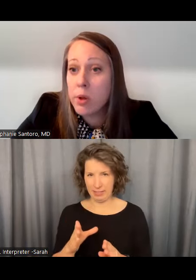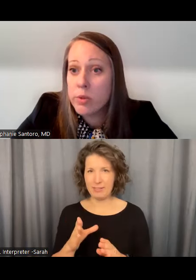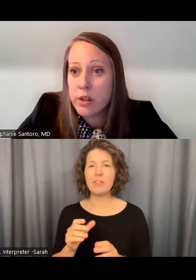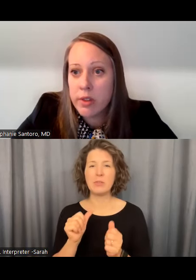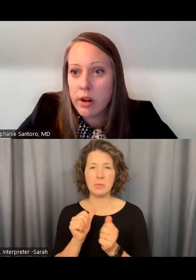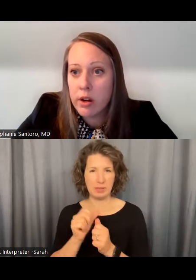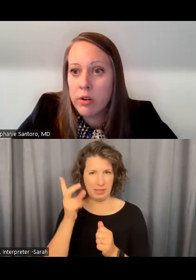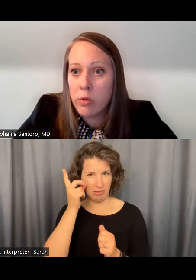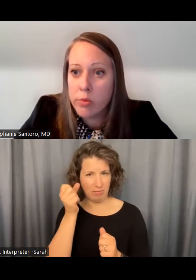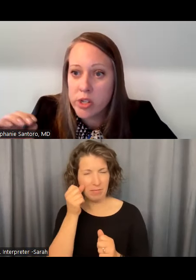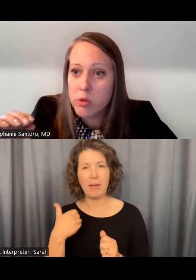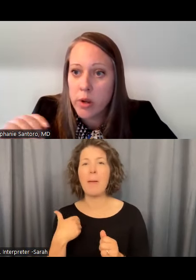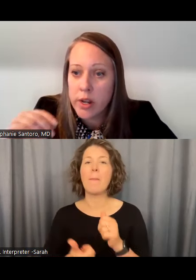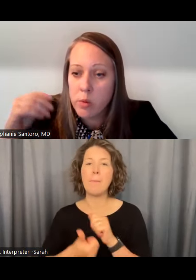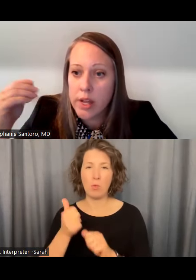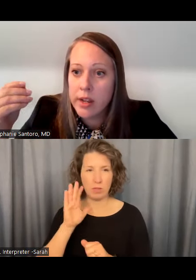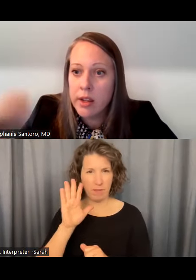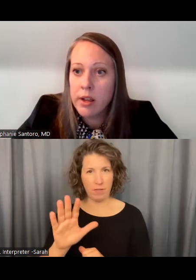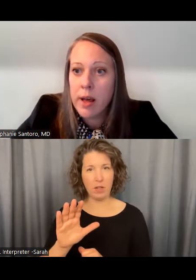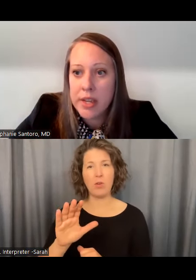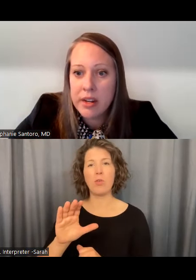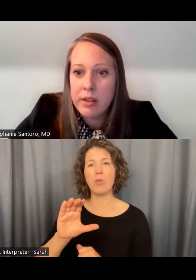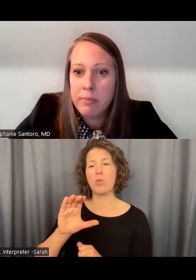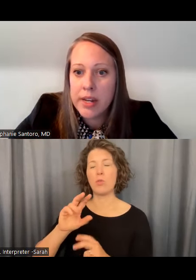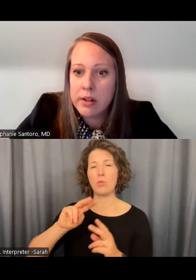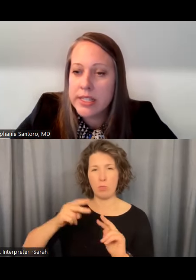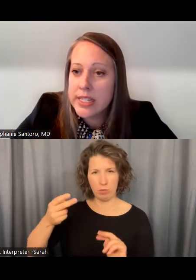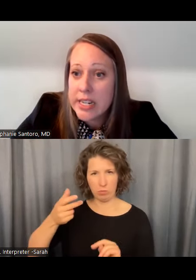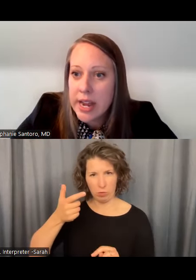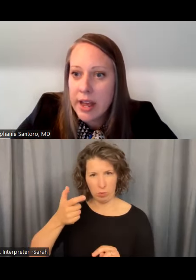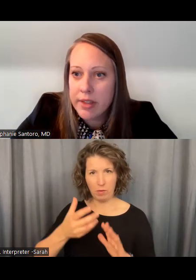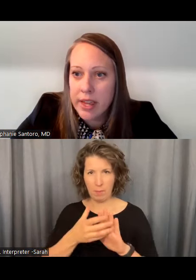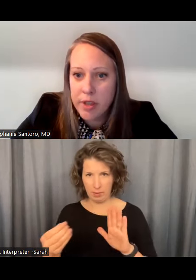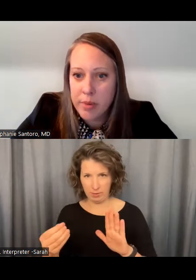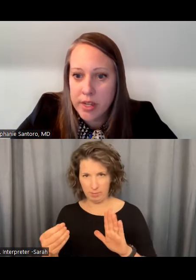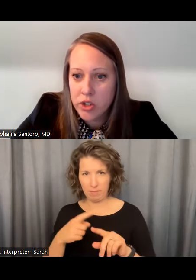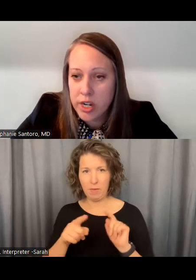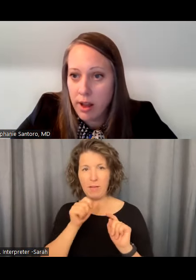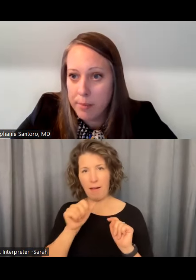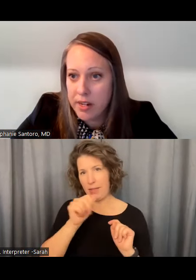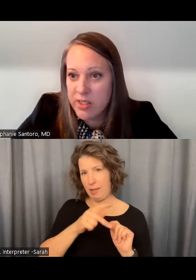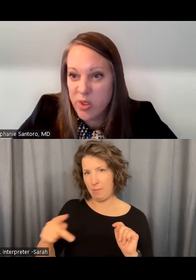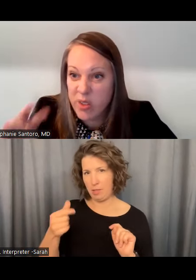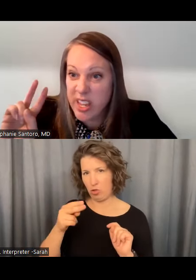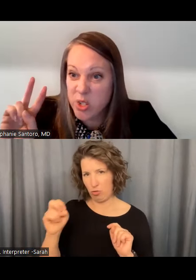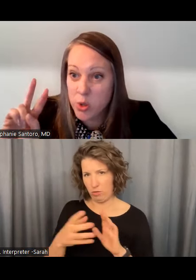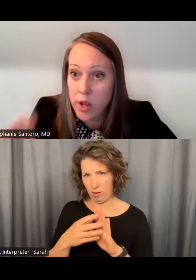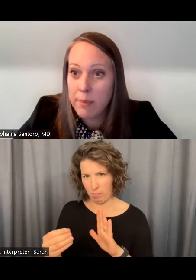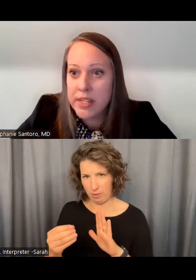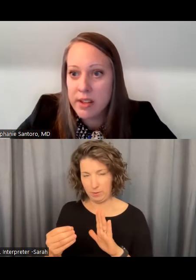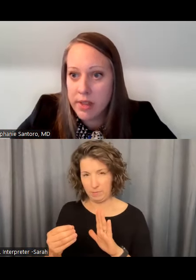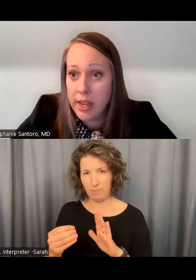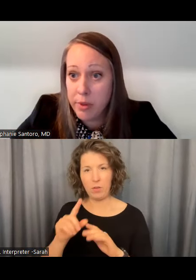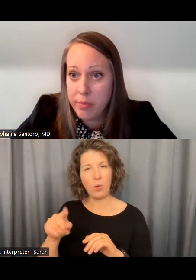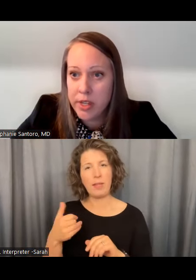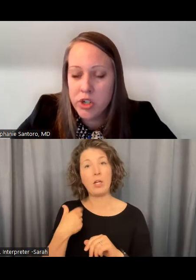had most of their chromosome 21 copied, but didn't have the APP gene copied. So they only had 2